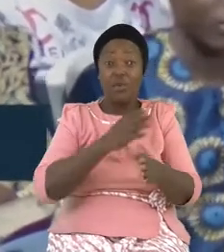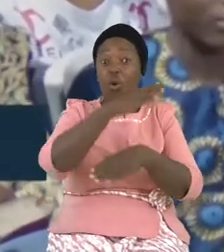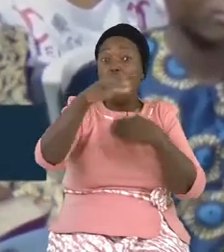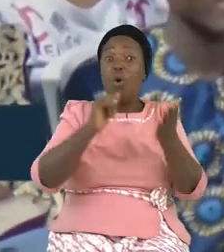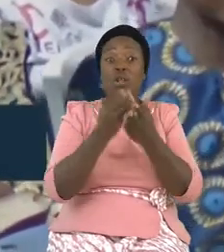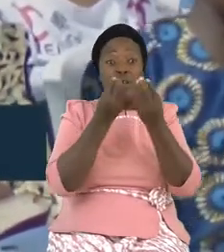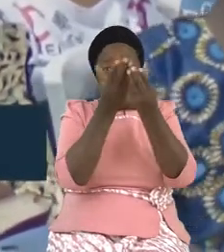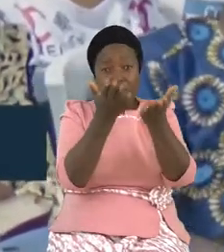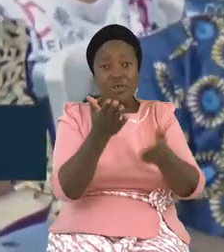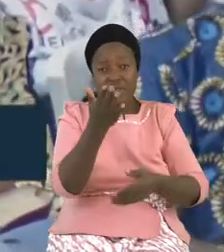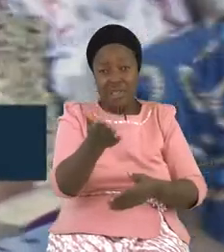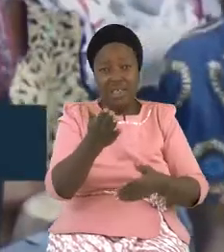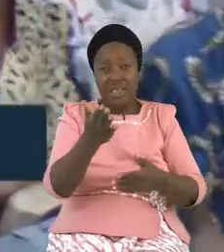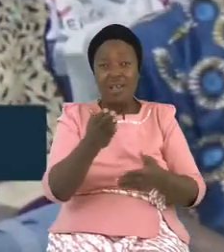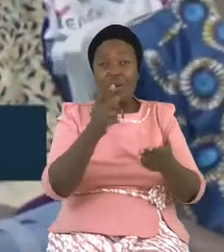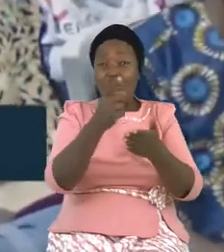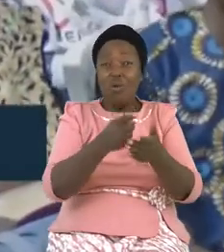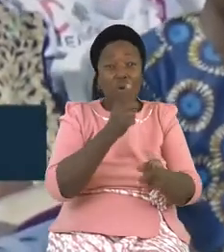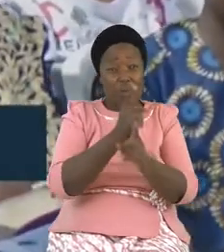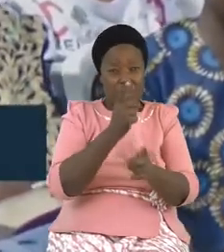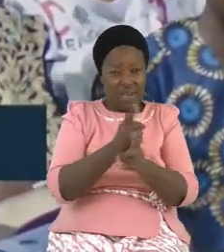And for those online,